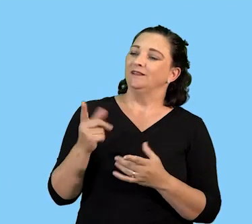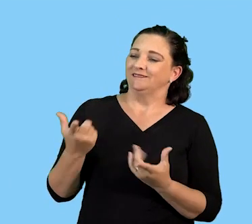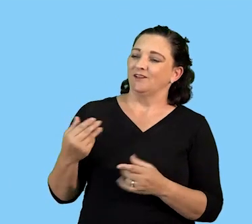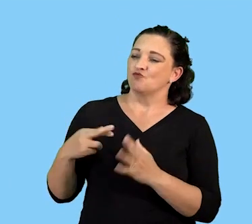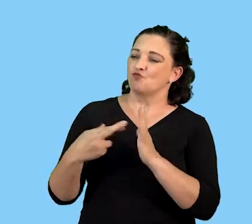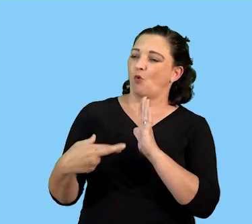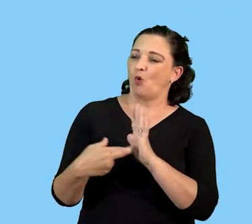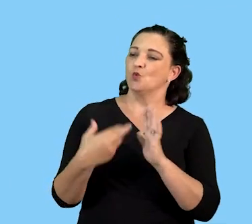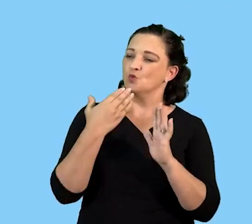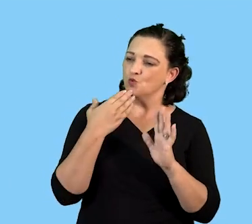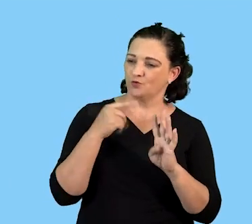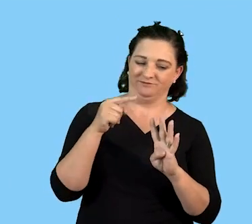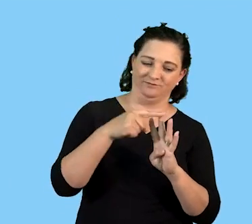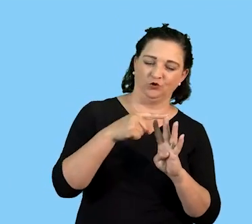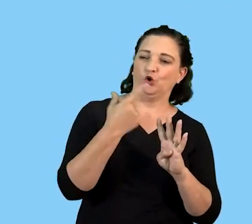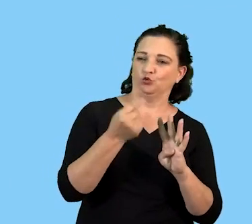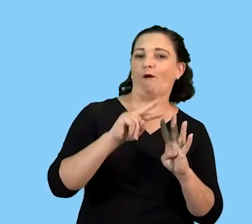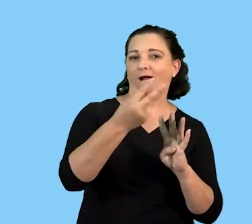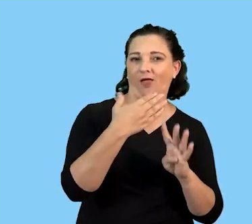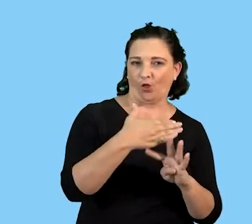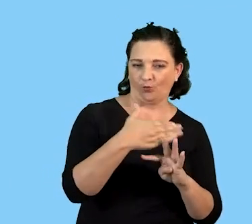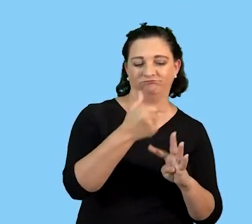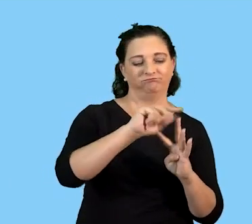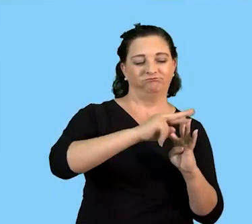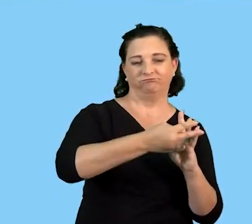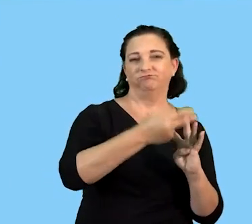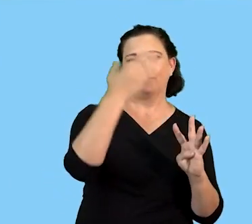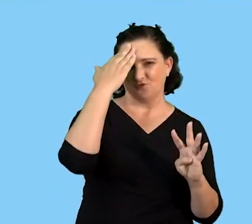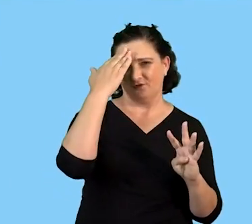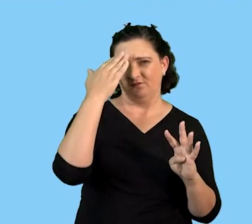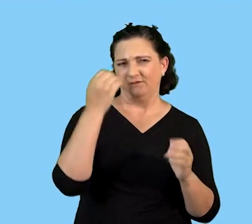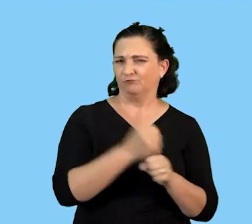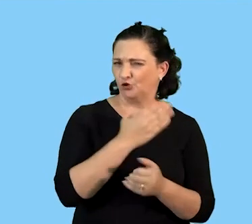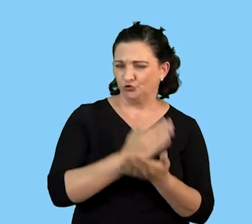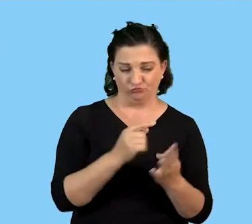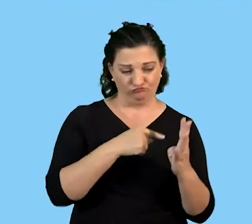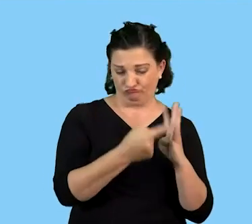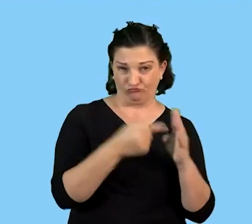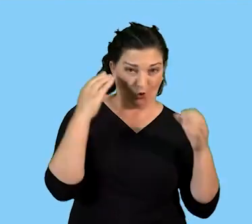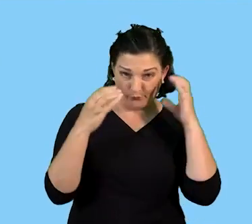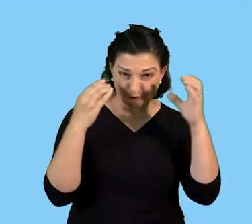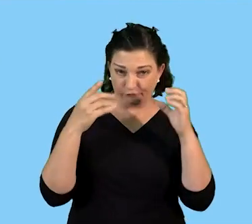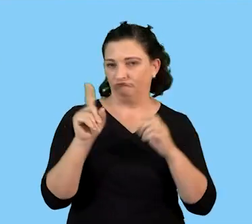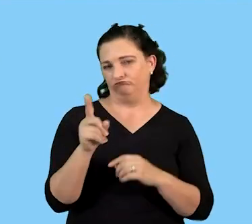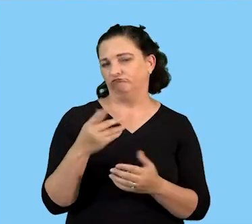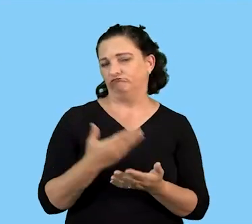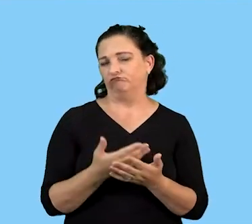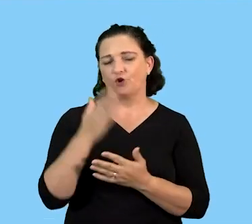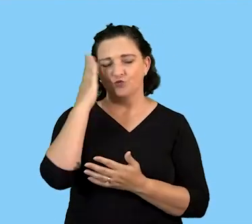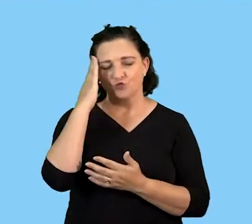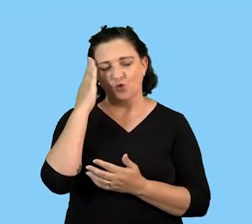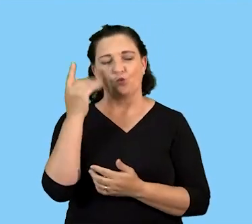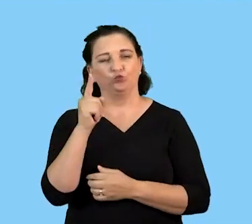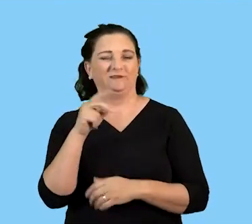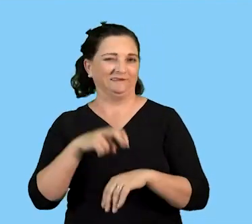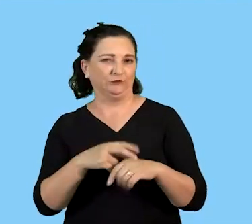this role and this other one is going to perform this particular role, so as to make sure that there is no confusion between staff members on the roles that